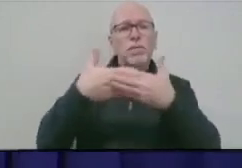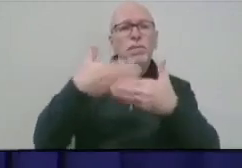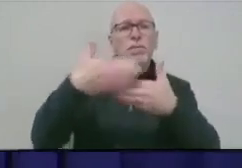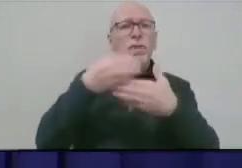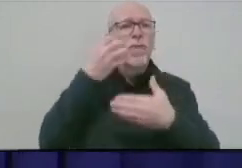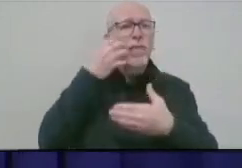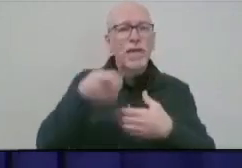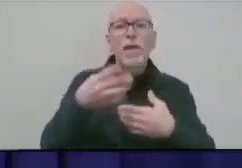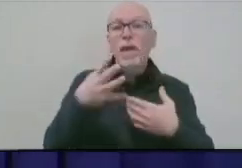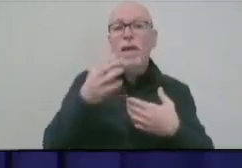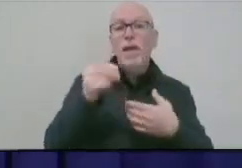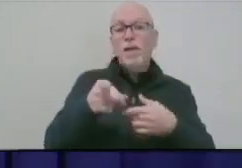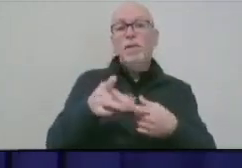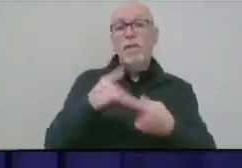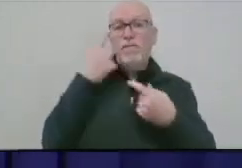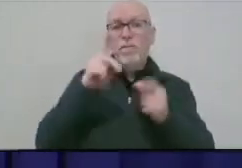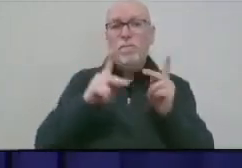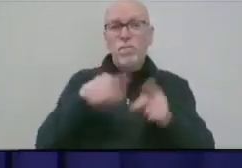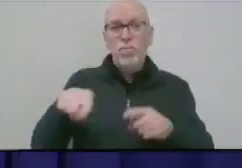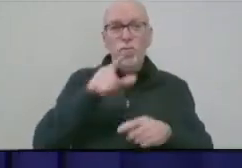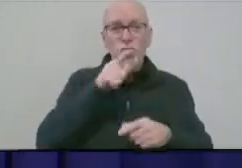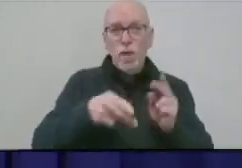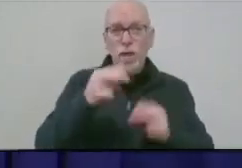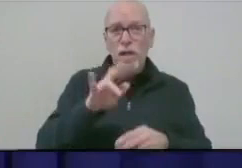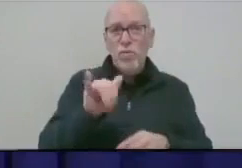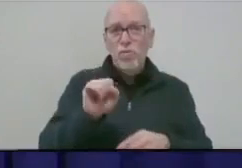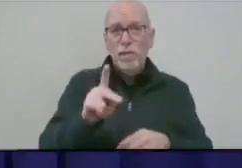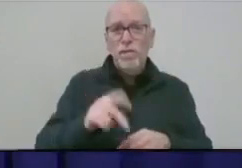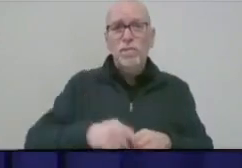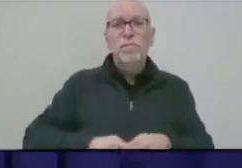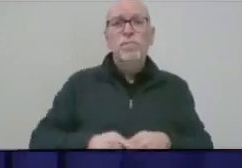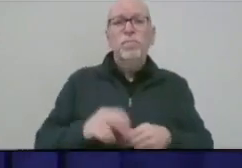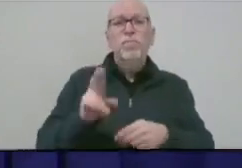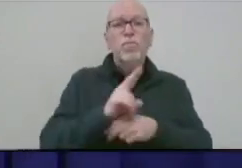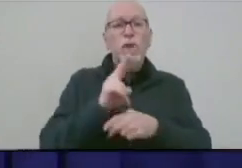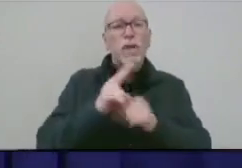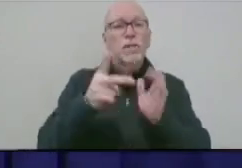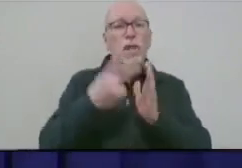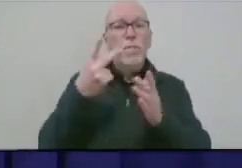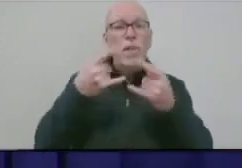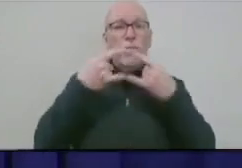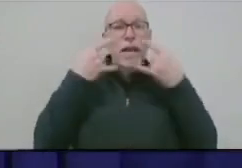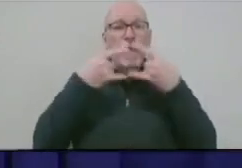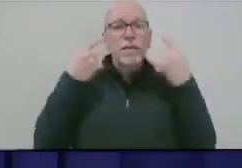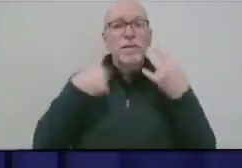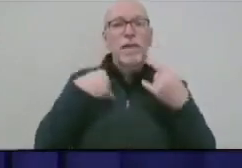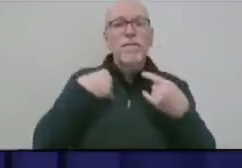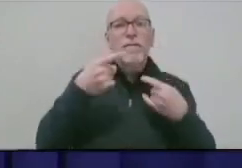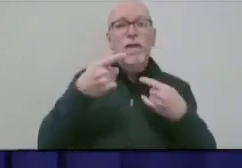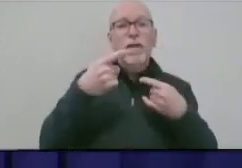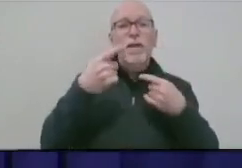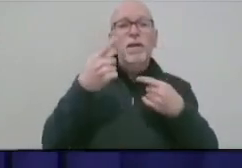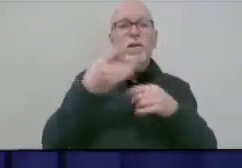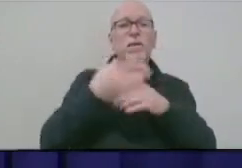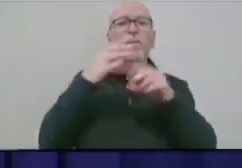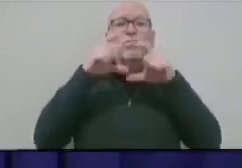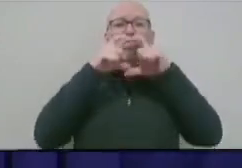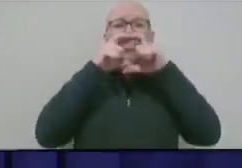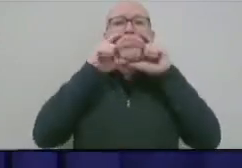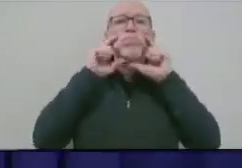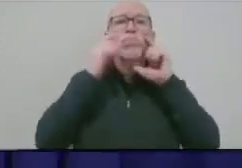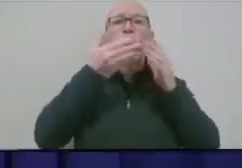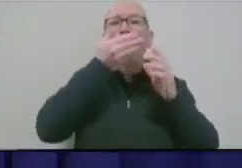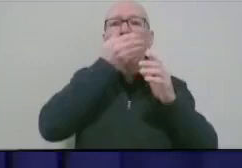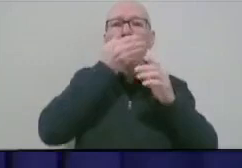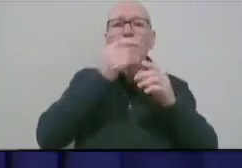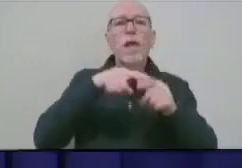for especially individuals that are particularly at higher risk, wearing the double mask where you have a mask that fits very closely around your face and